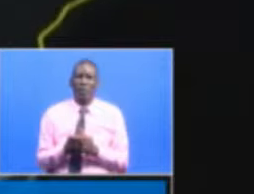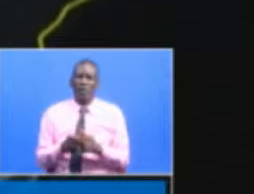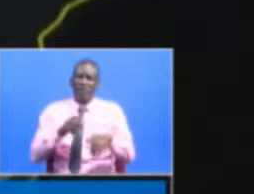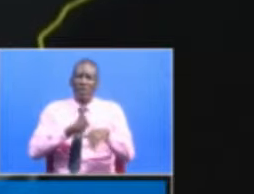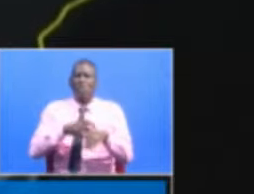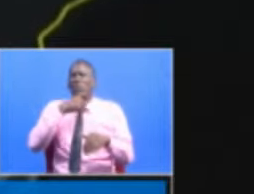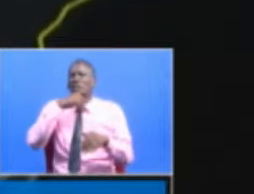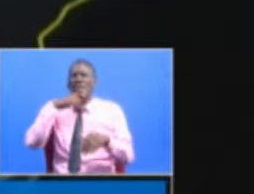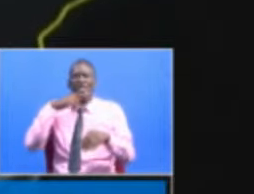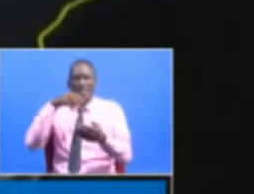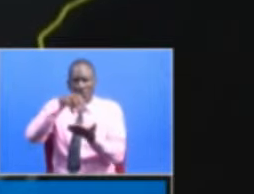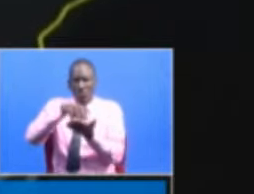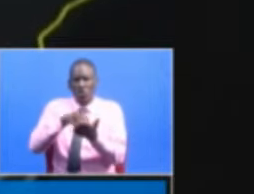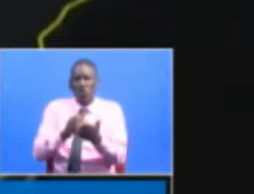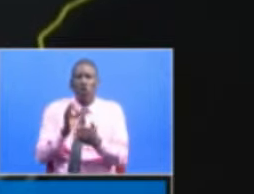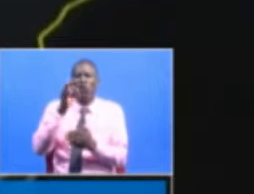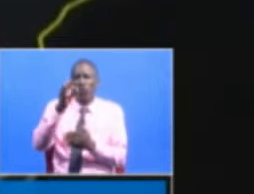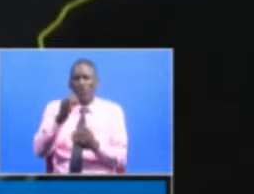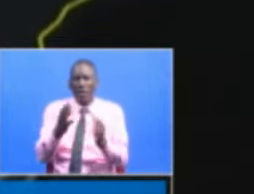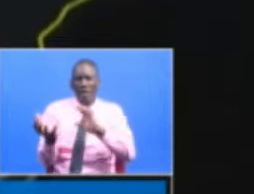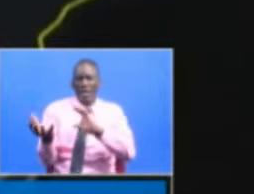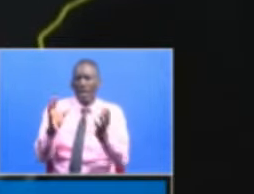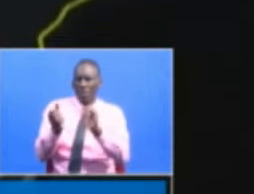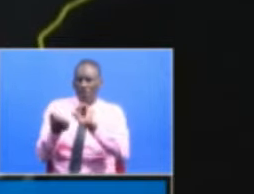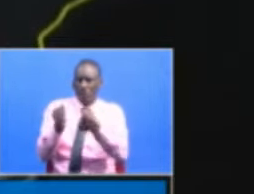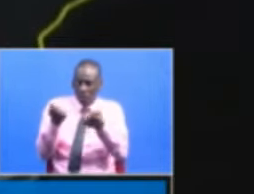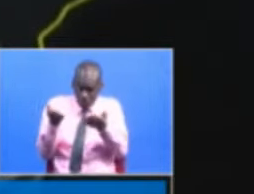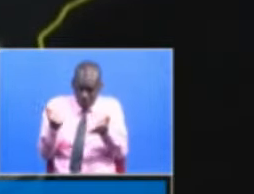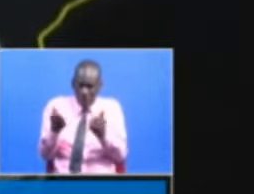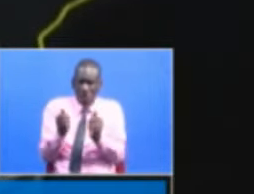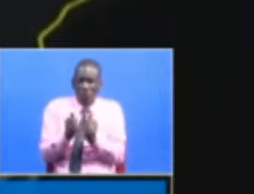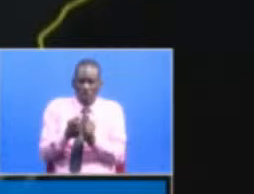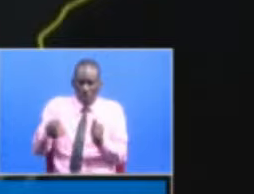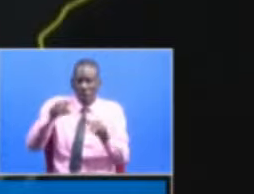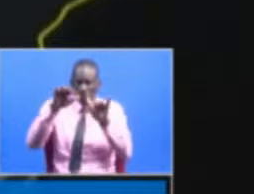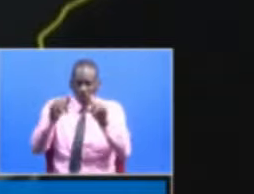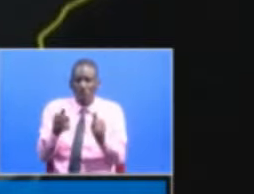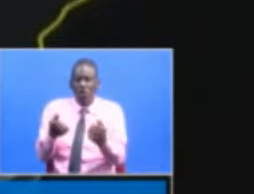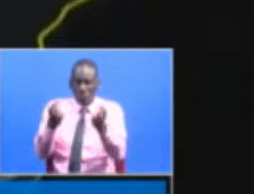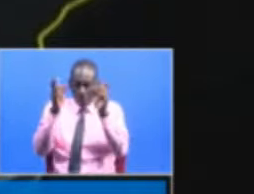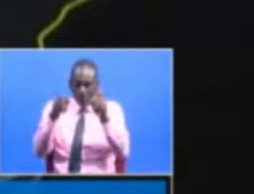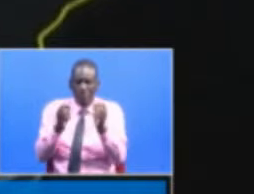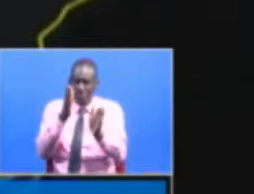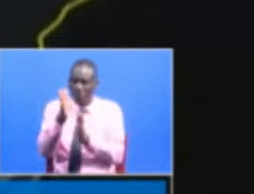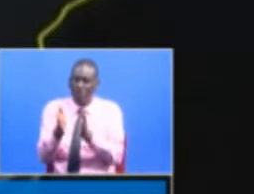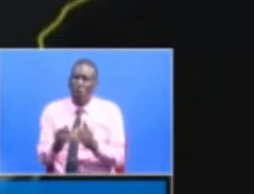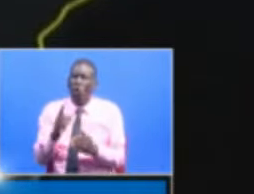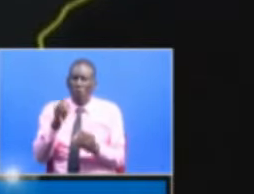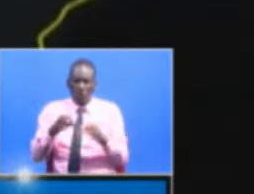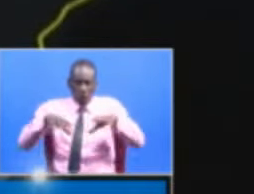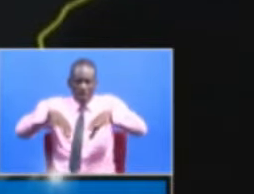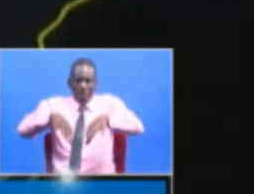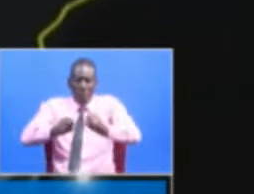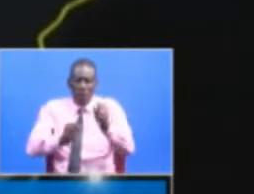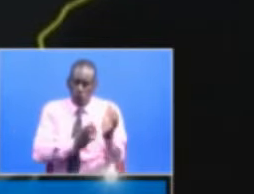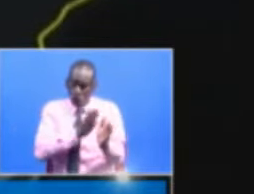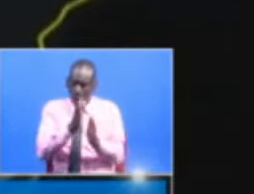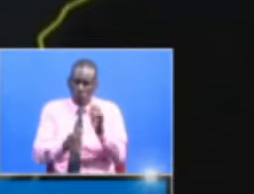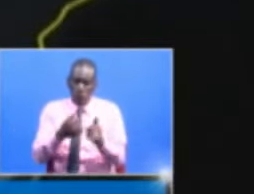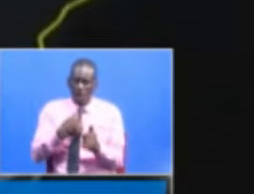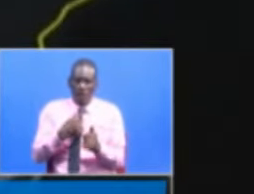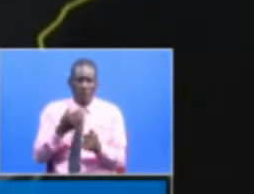we expect in the future. Mm-hmm. Climate change is here with us. It's here to stay. So we need to be prepared. So one of the adaptation measures that we have in